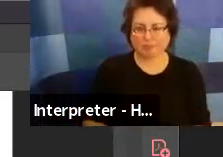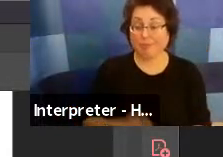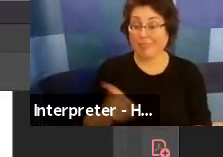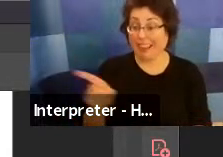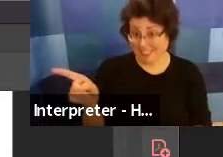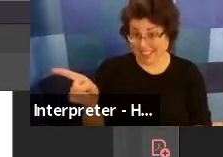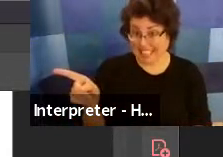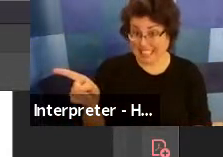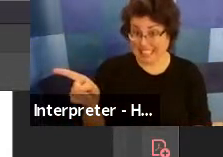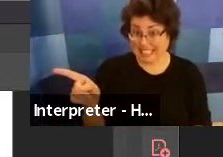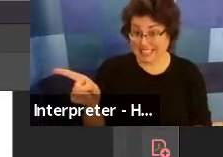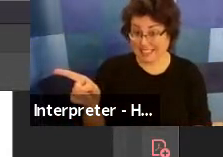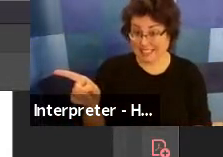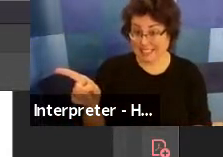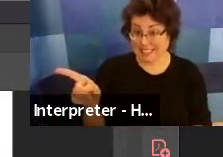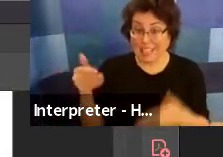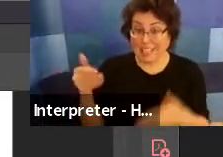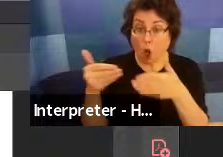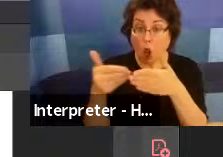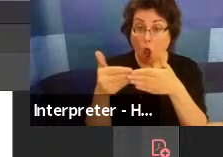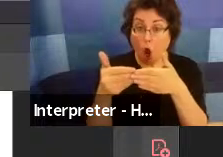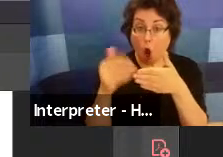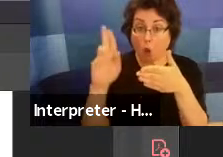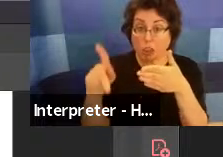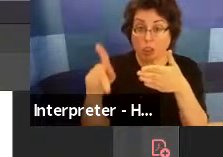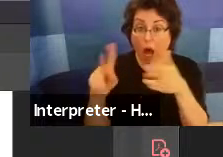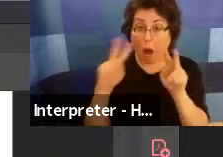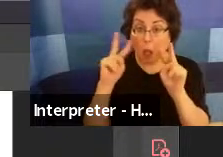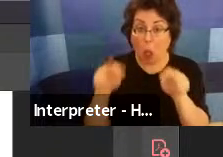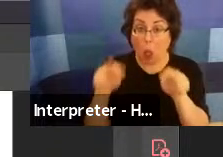So here is a close-up view of the platform,